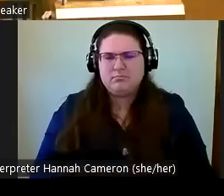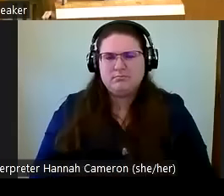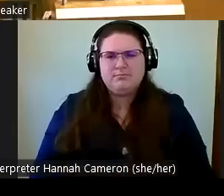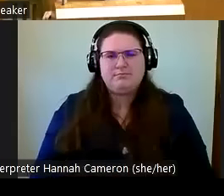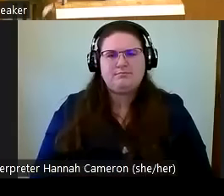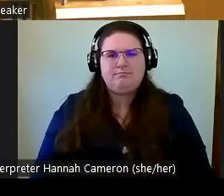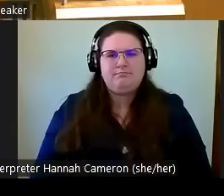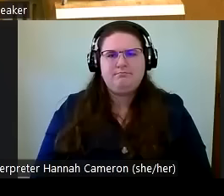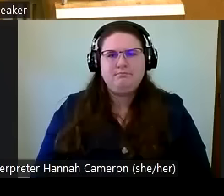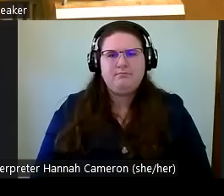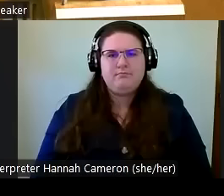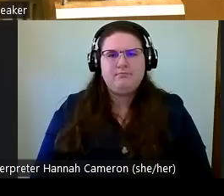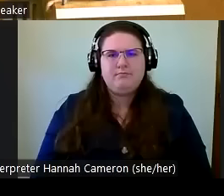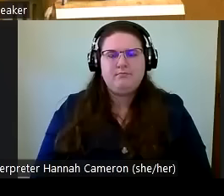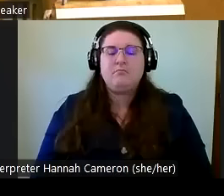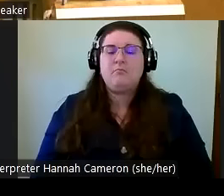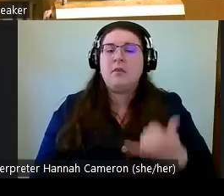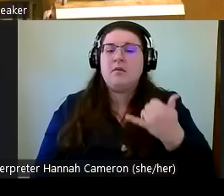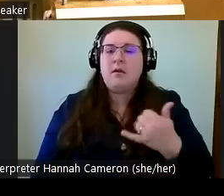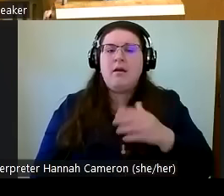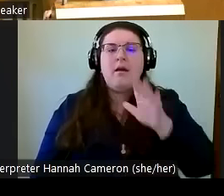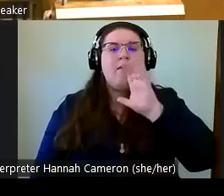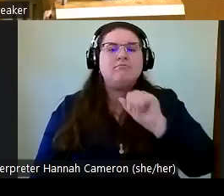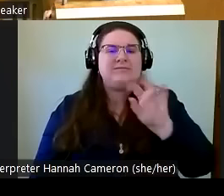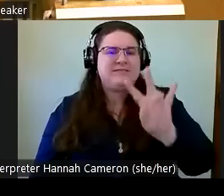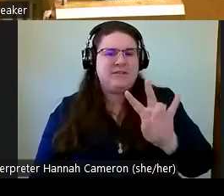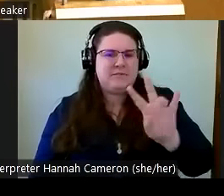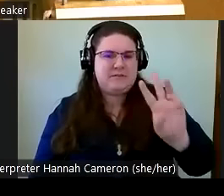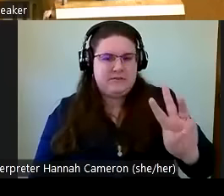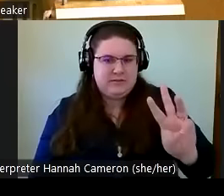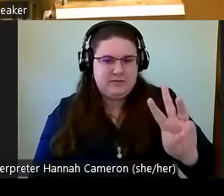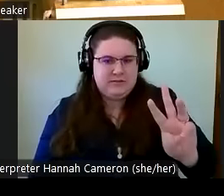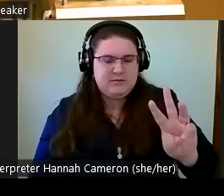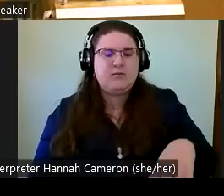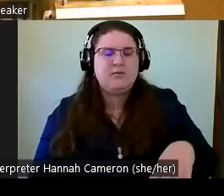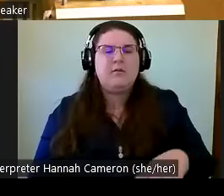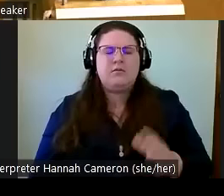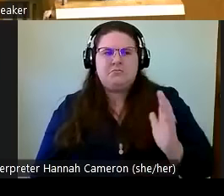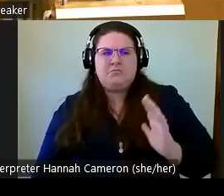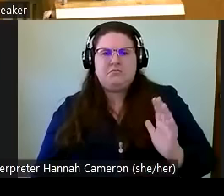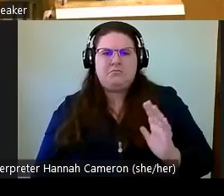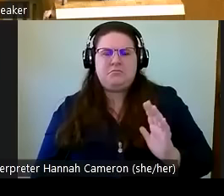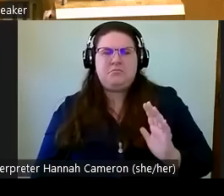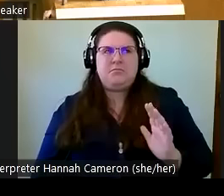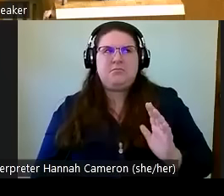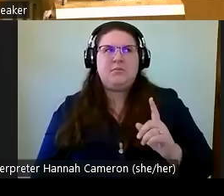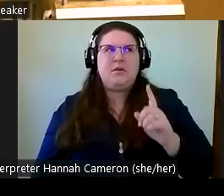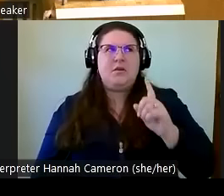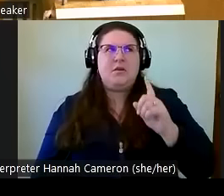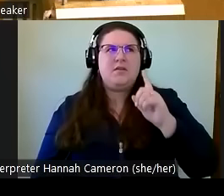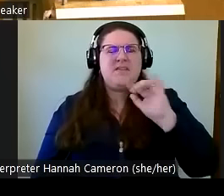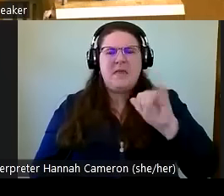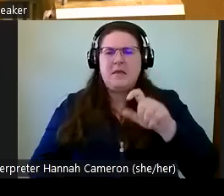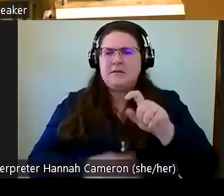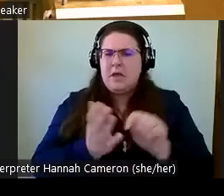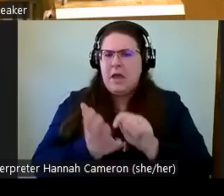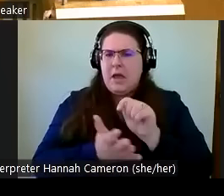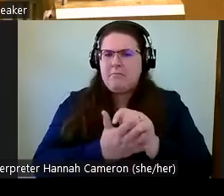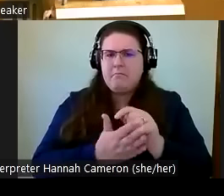So at that point, I'm now 76. At that point, I think my life was going really very well.